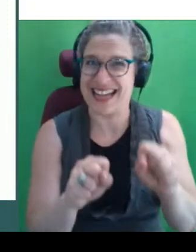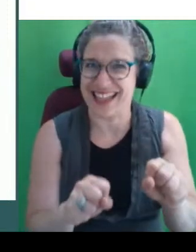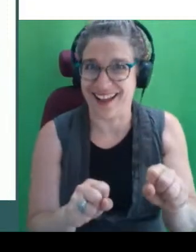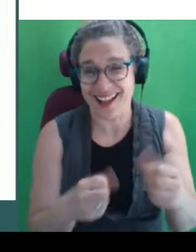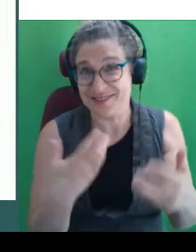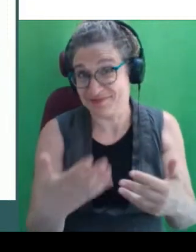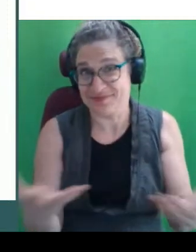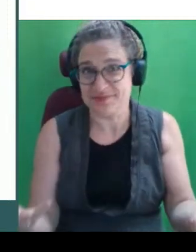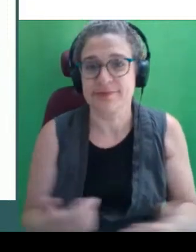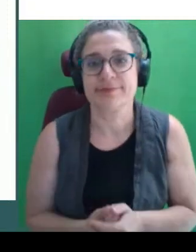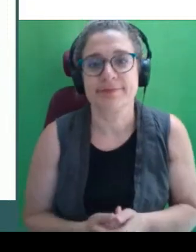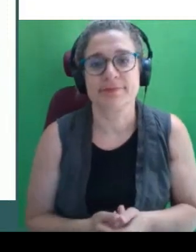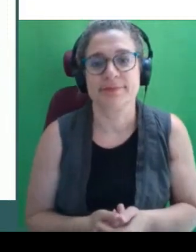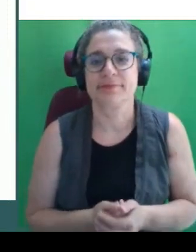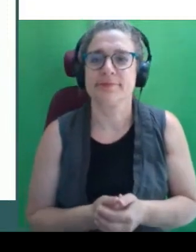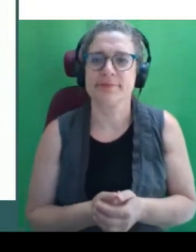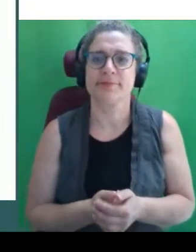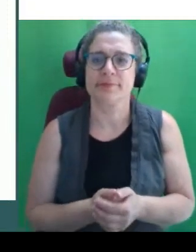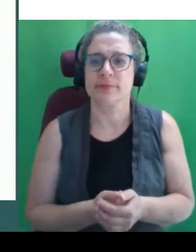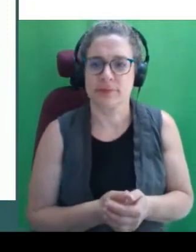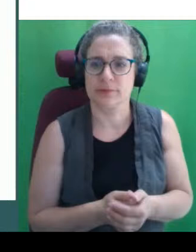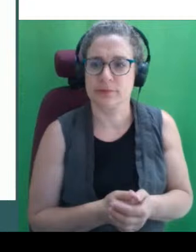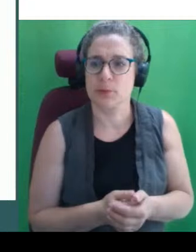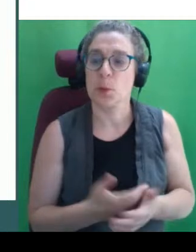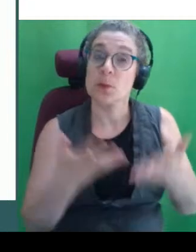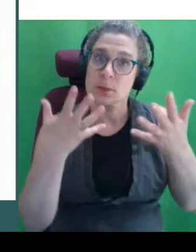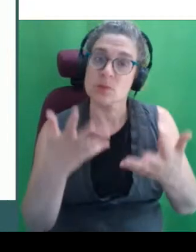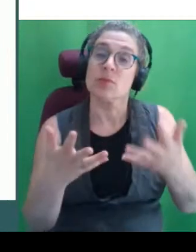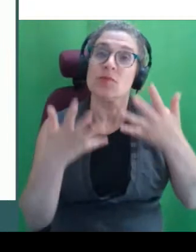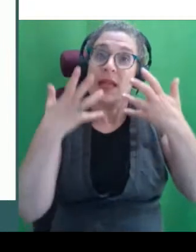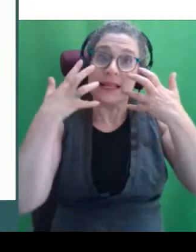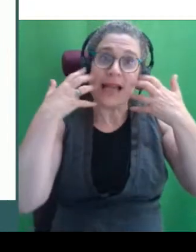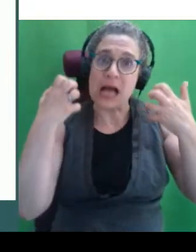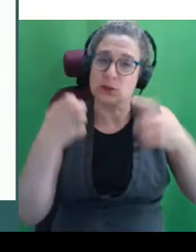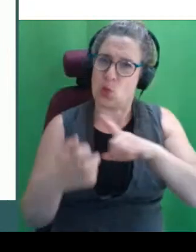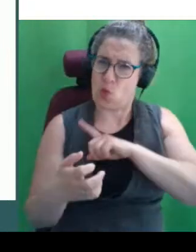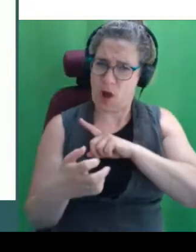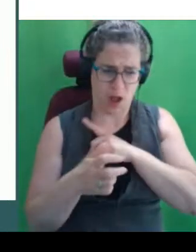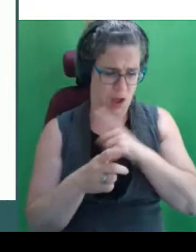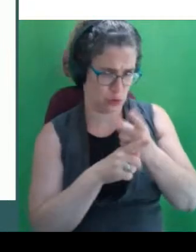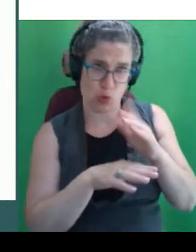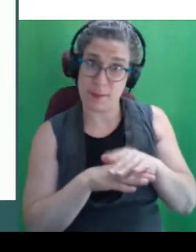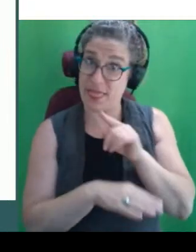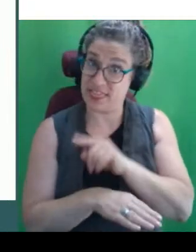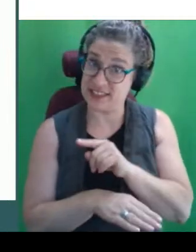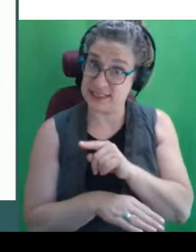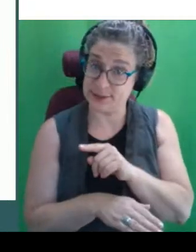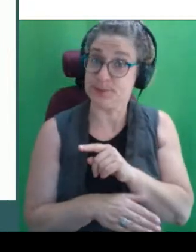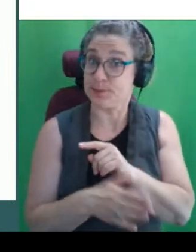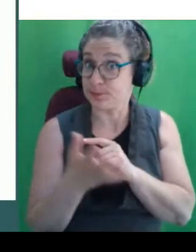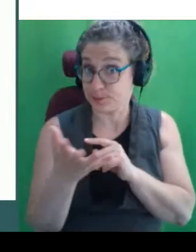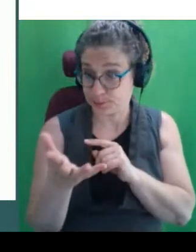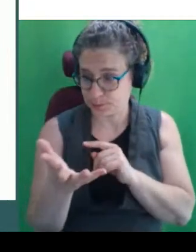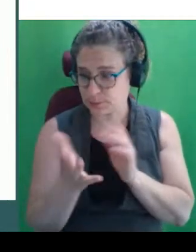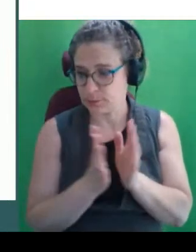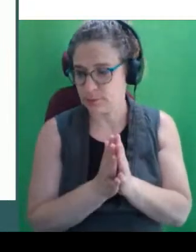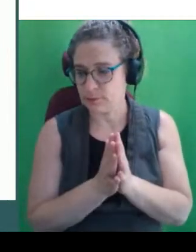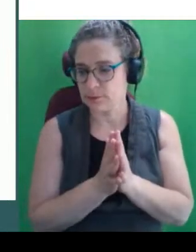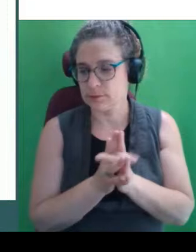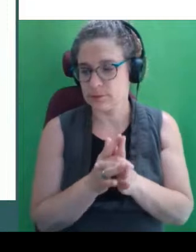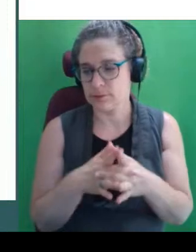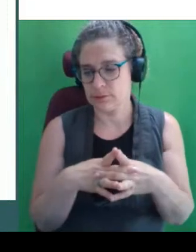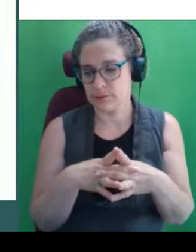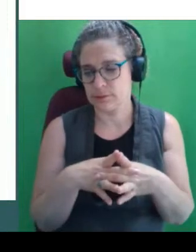So in terms of cat allergy, why have I mentioned it? Because we've talked about, well,